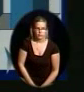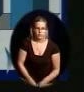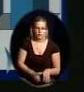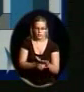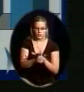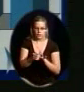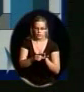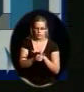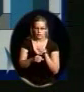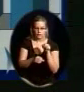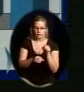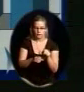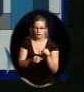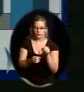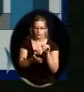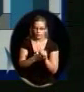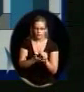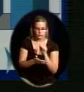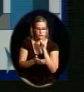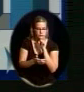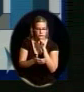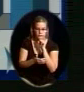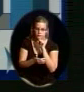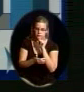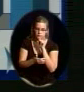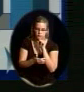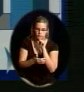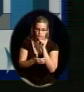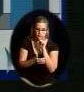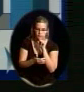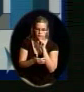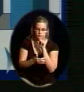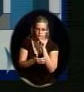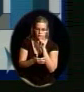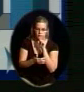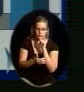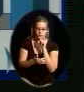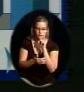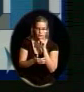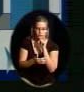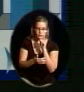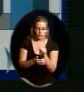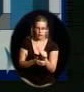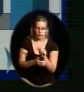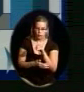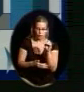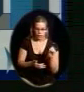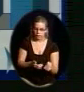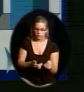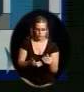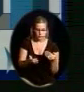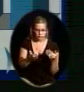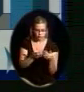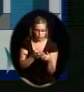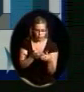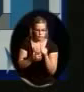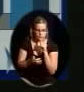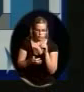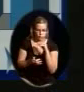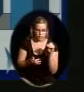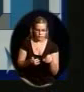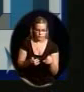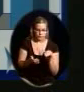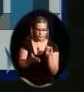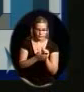Demographics. That is not the demographics. It's pretty close, but that's not the Olathe School District demographics. That's